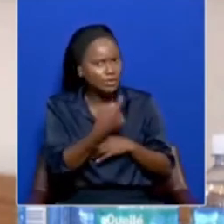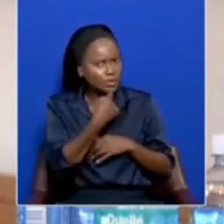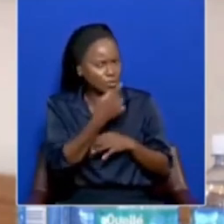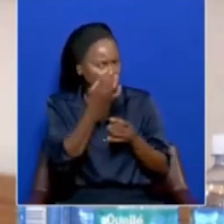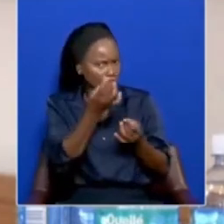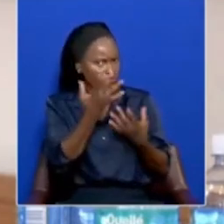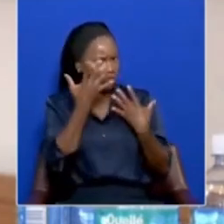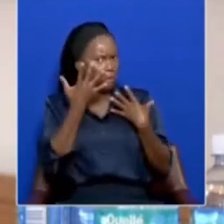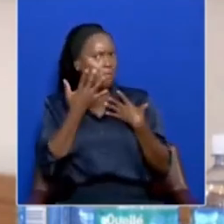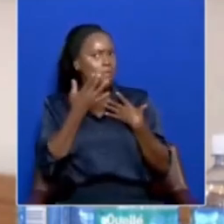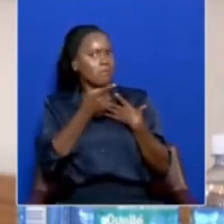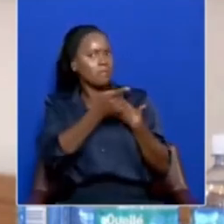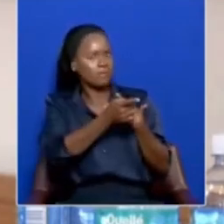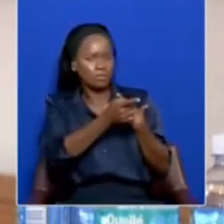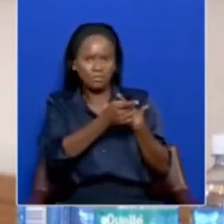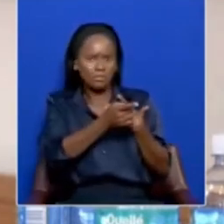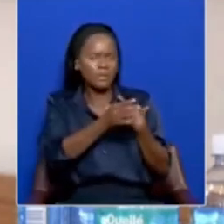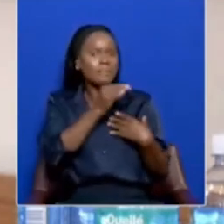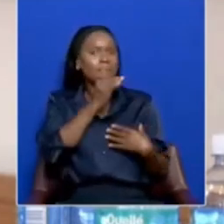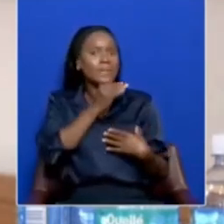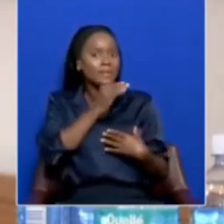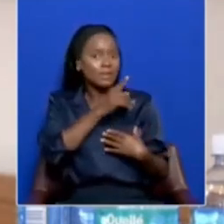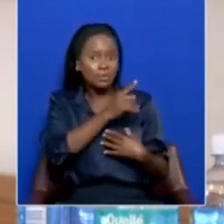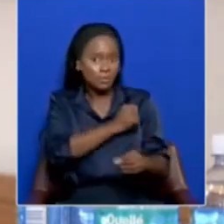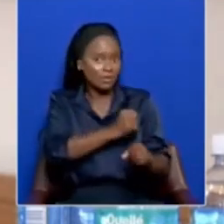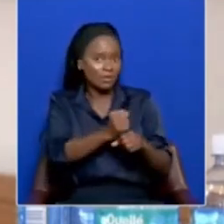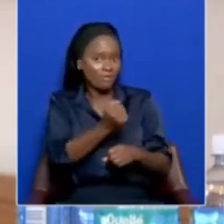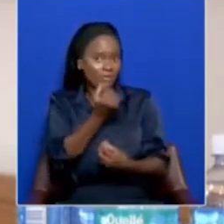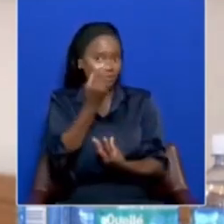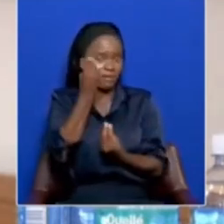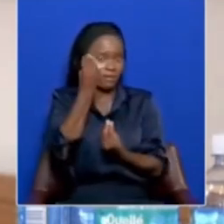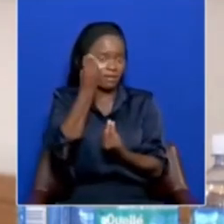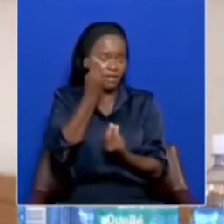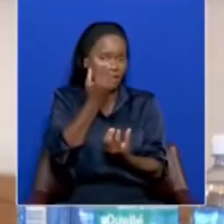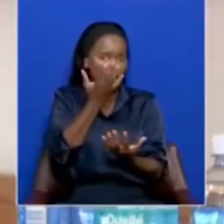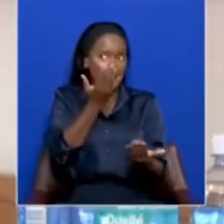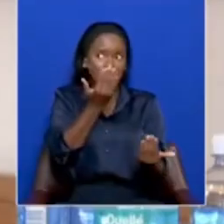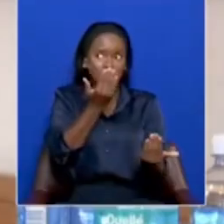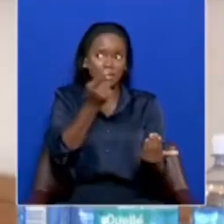number because he is not part of the groupings that you have described